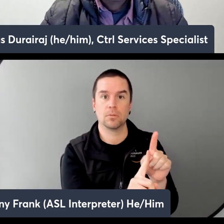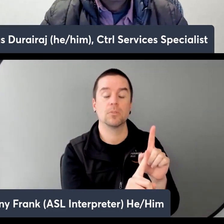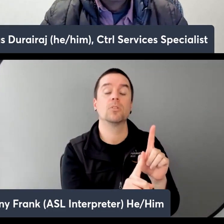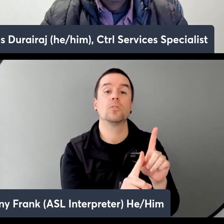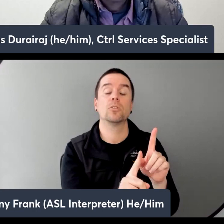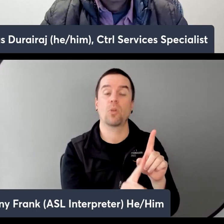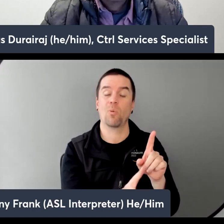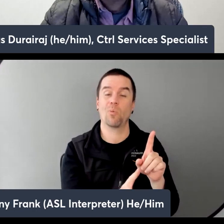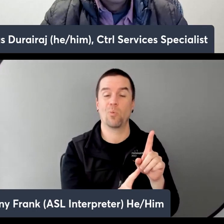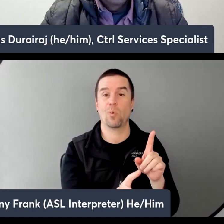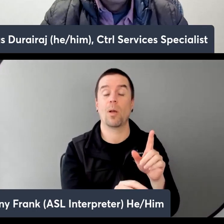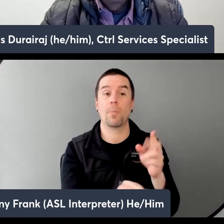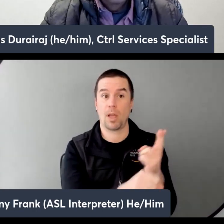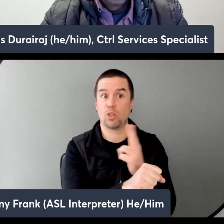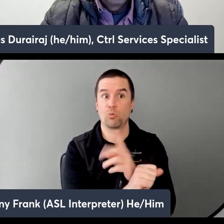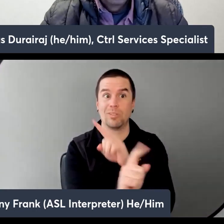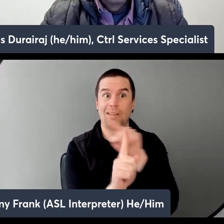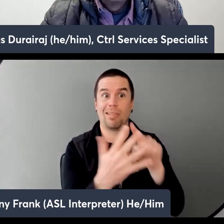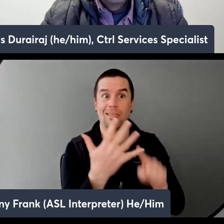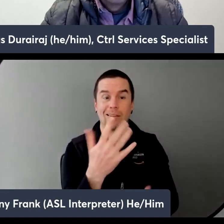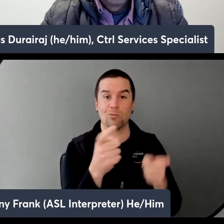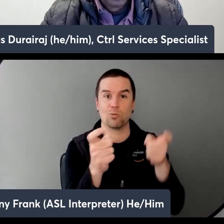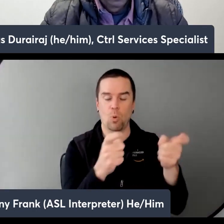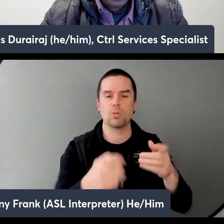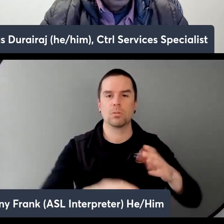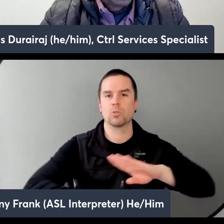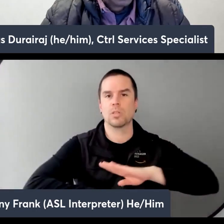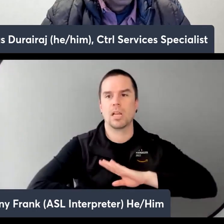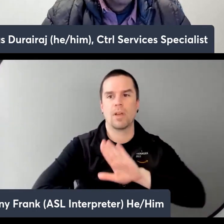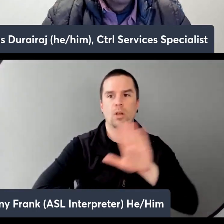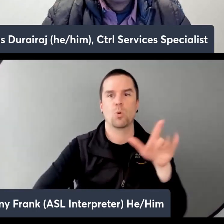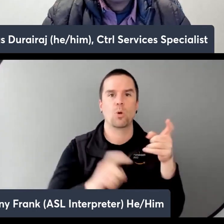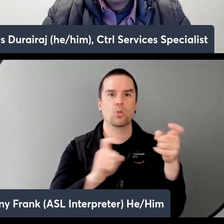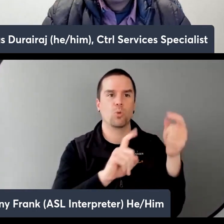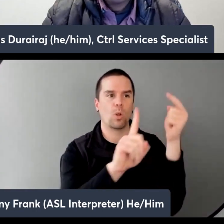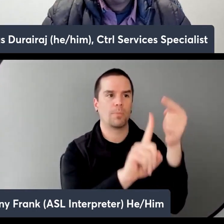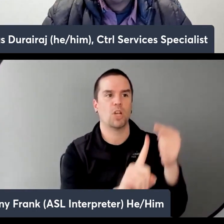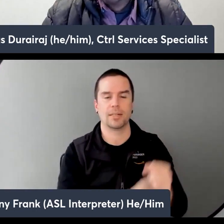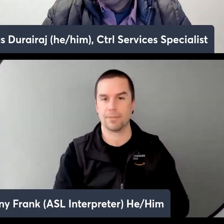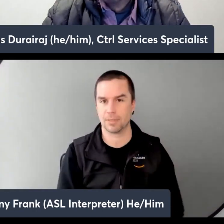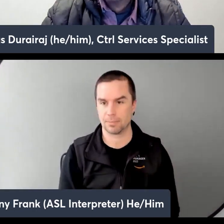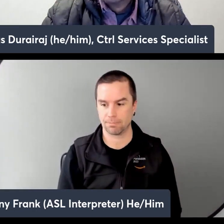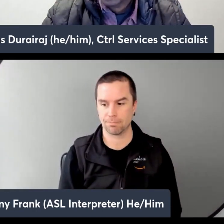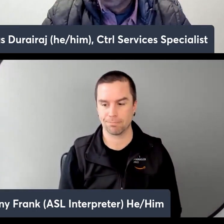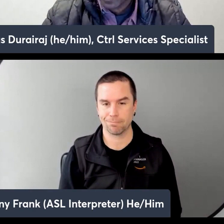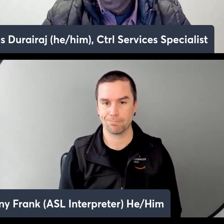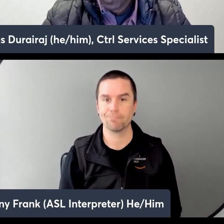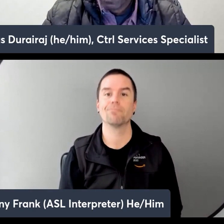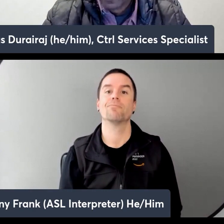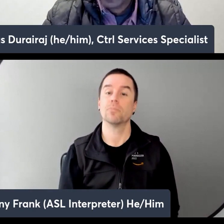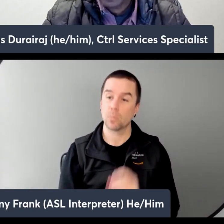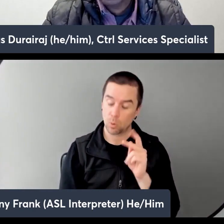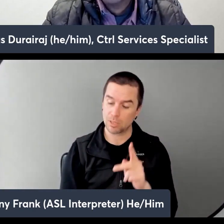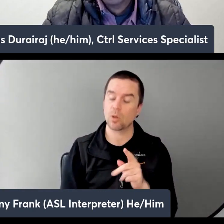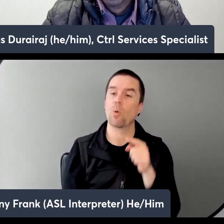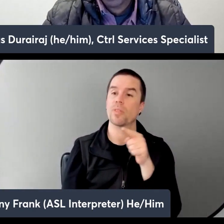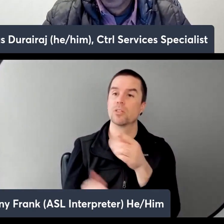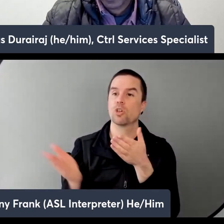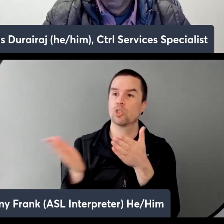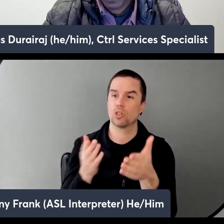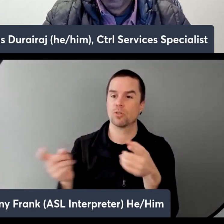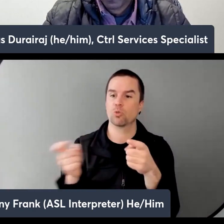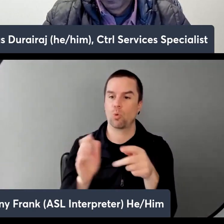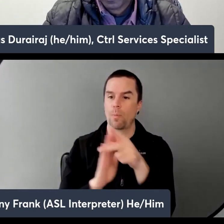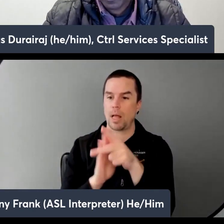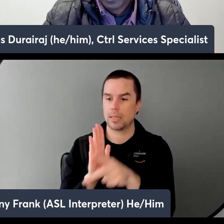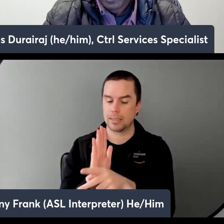control objectives. Excellent. Excellent. So these controls, I guess, are in the form of service control policies, AWS